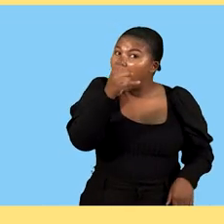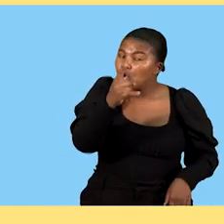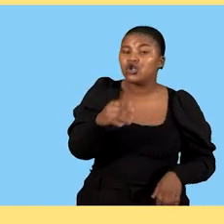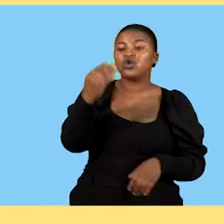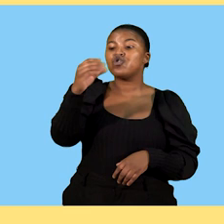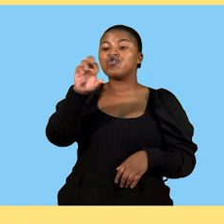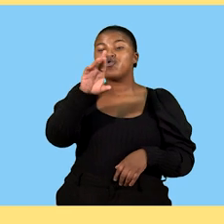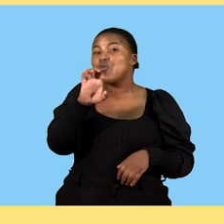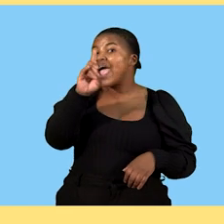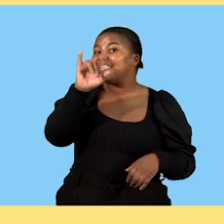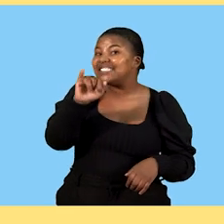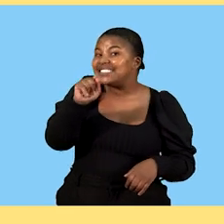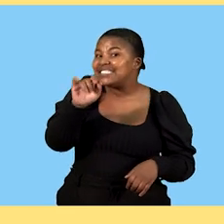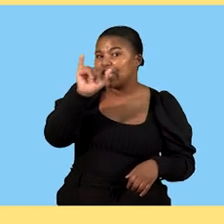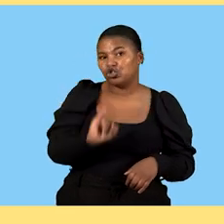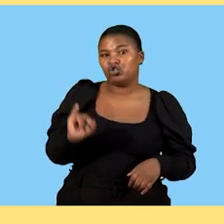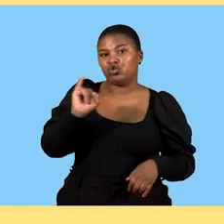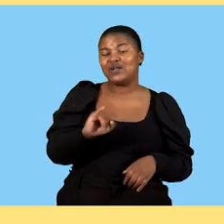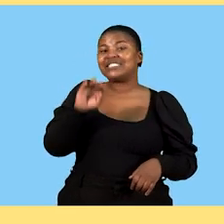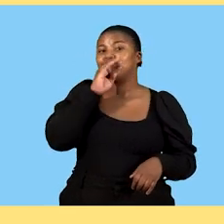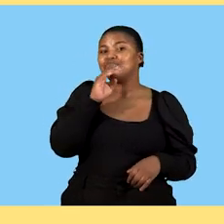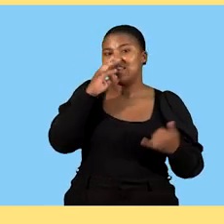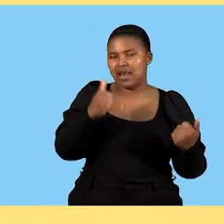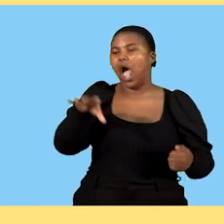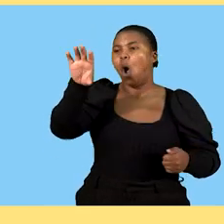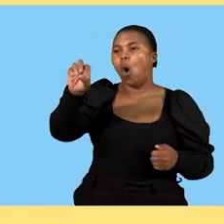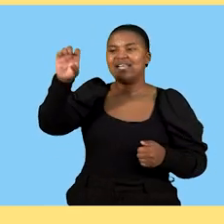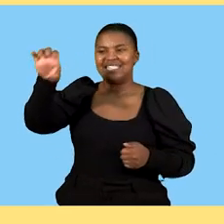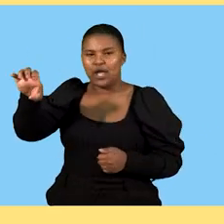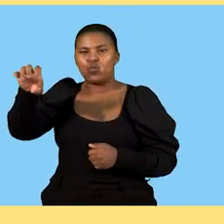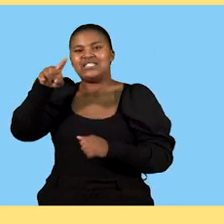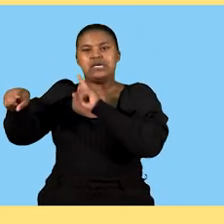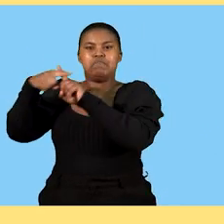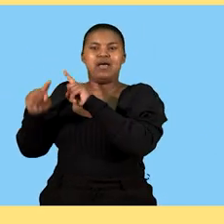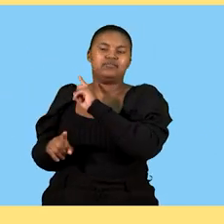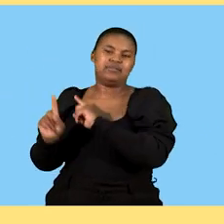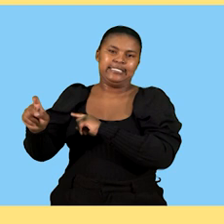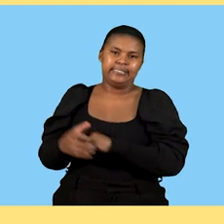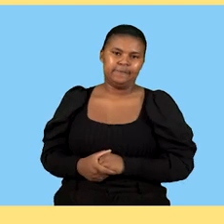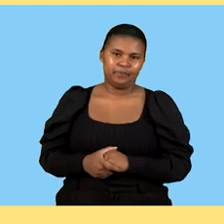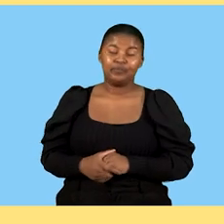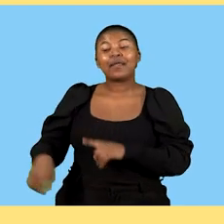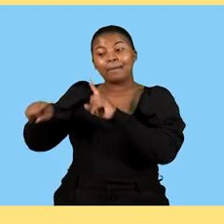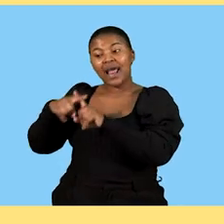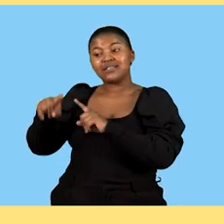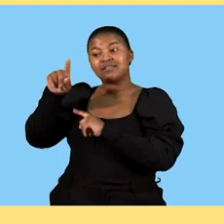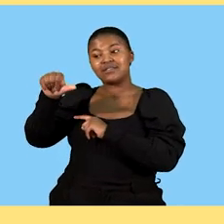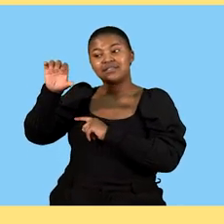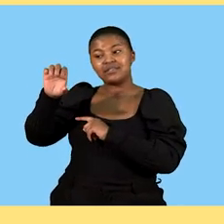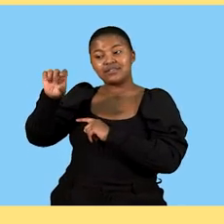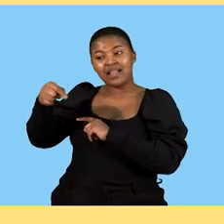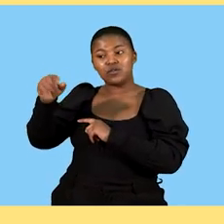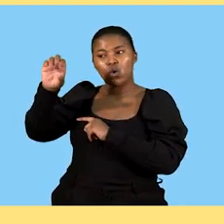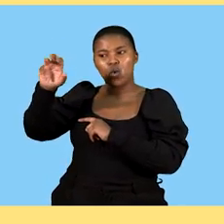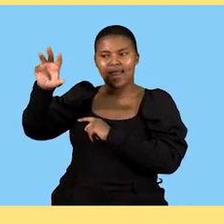When completing your accounting equation, it is very important that you rely on what you would have done in the general